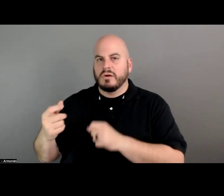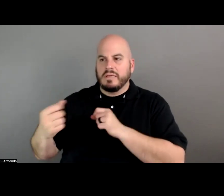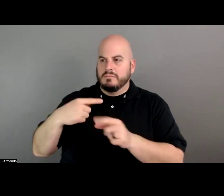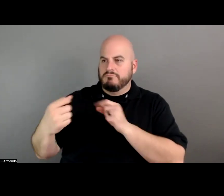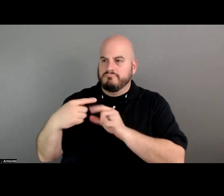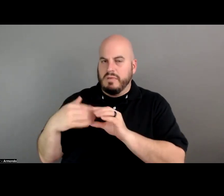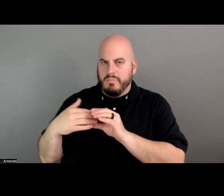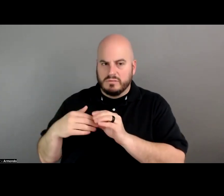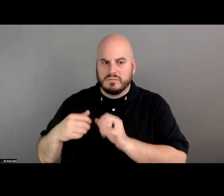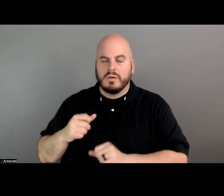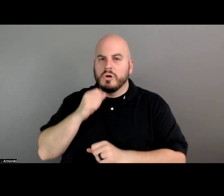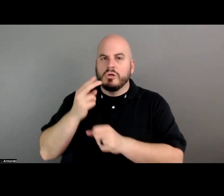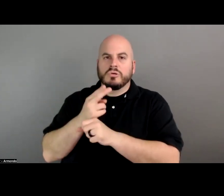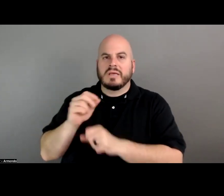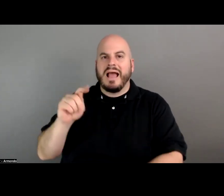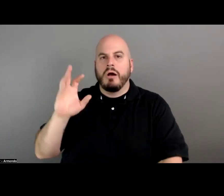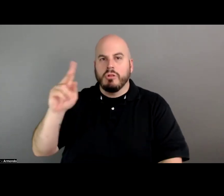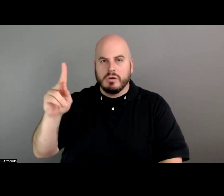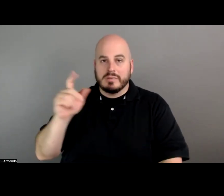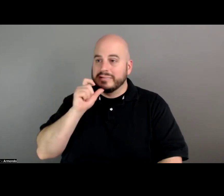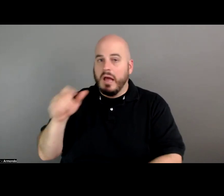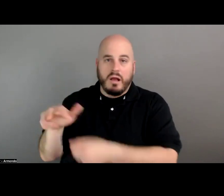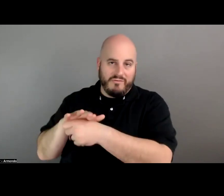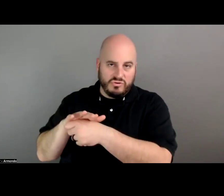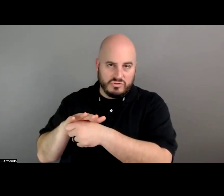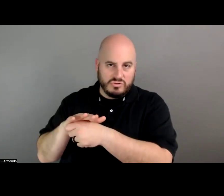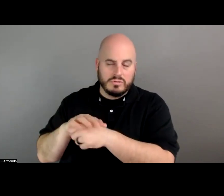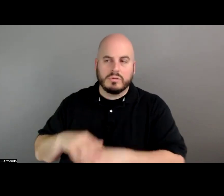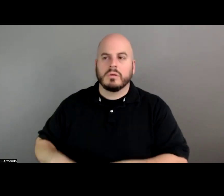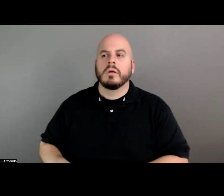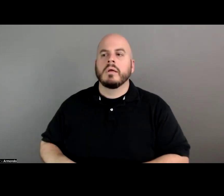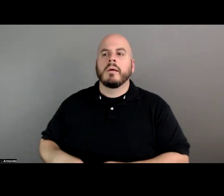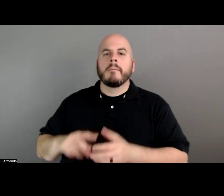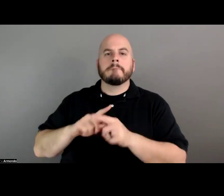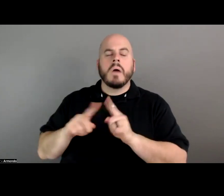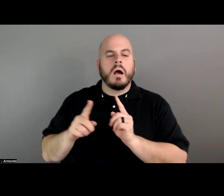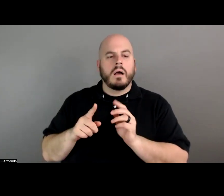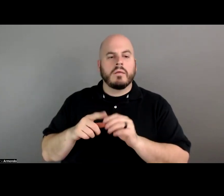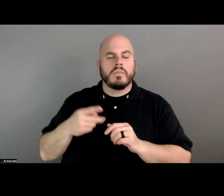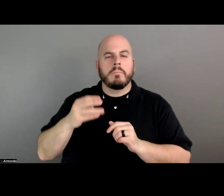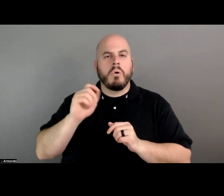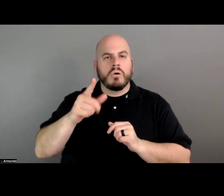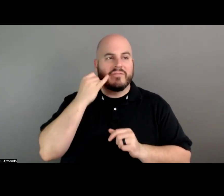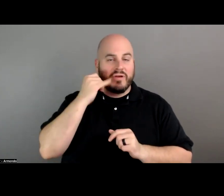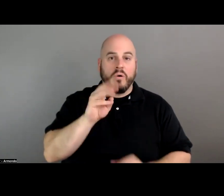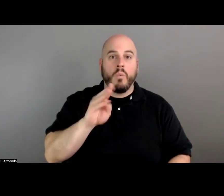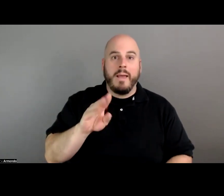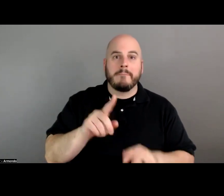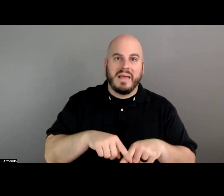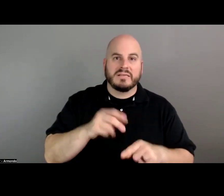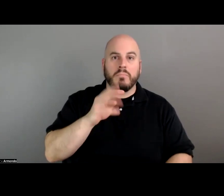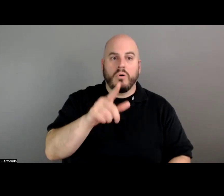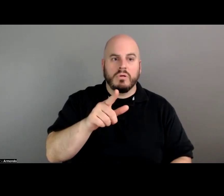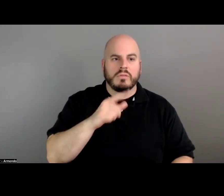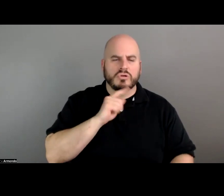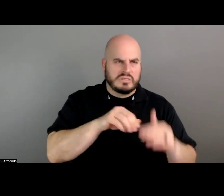not, and we're using Outlook, it's not covered. It needs to, the portal, if you have a web-based portal, obviously needs to be accessible. Those are